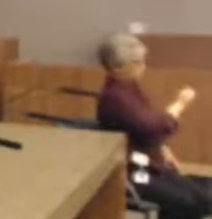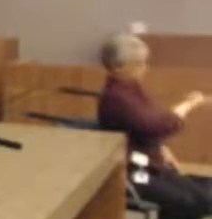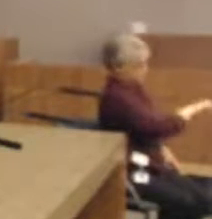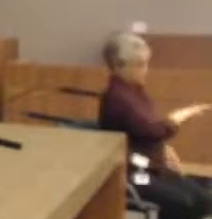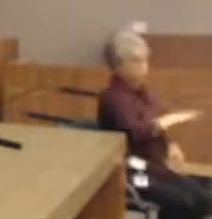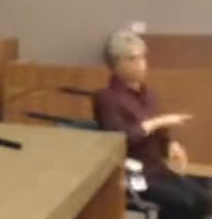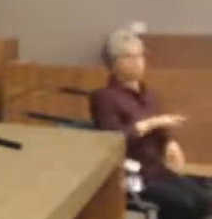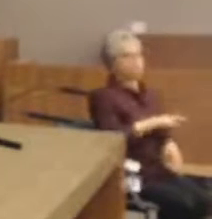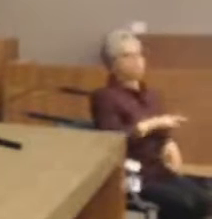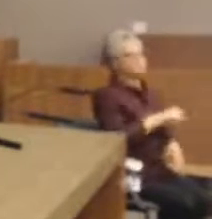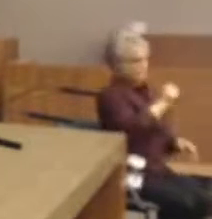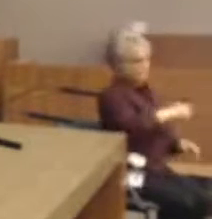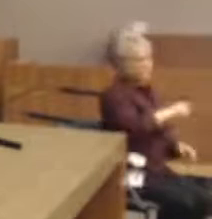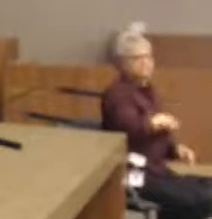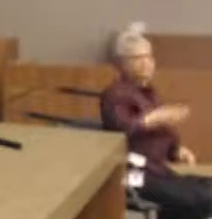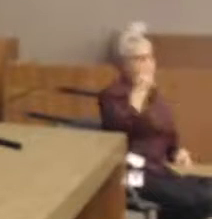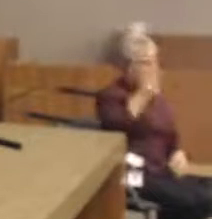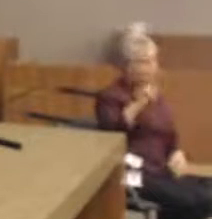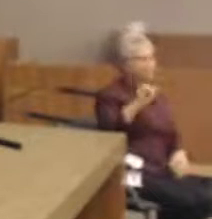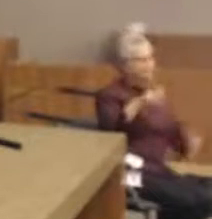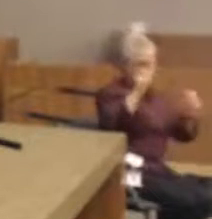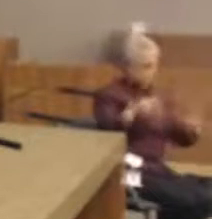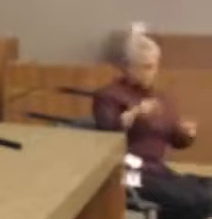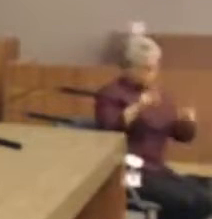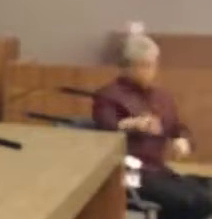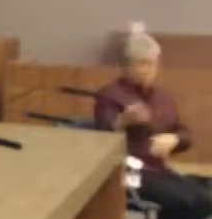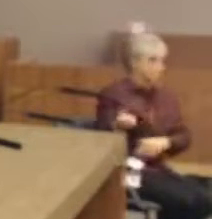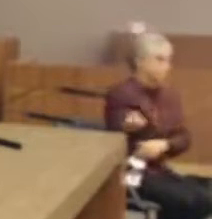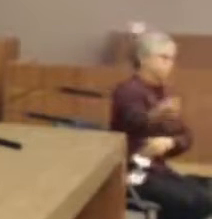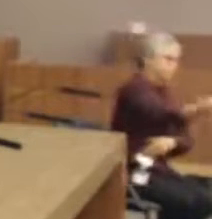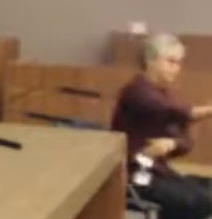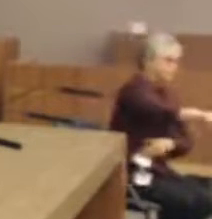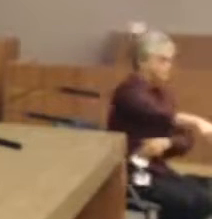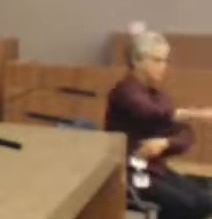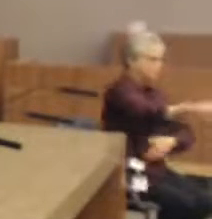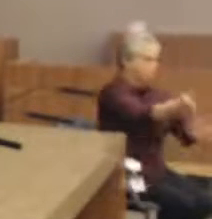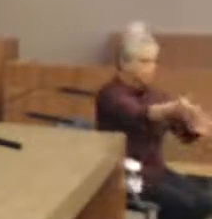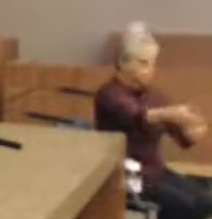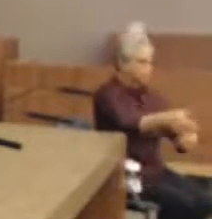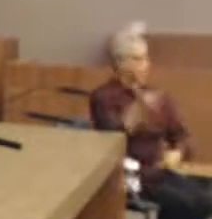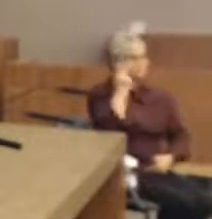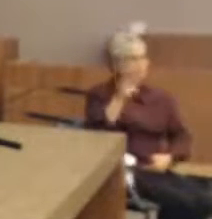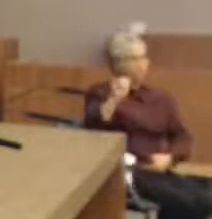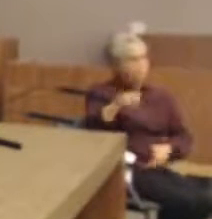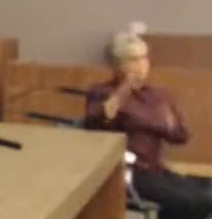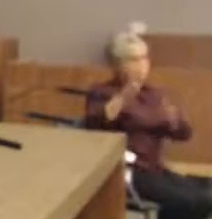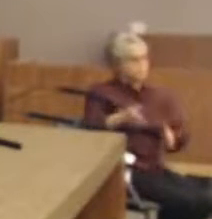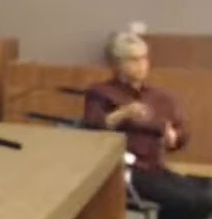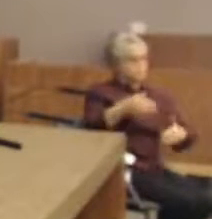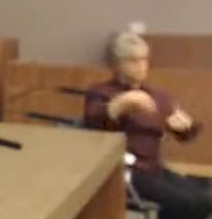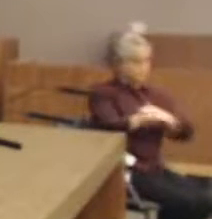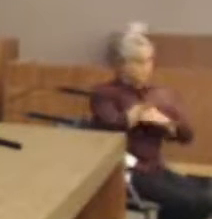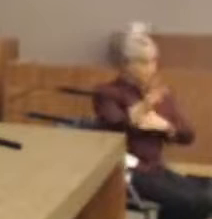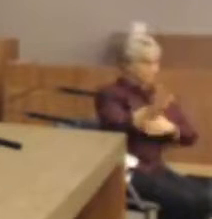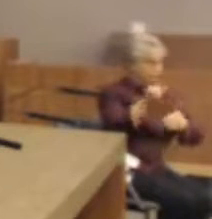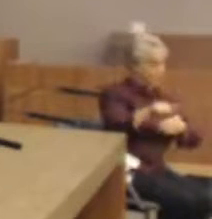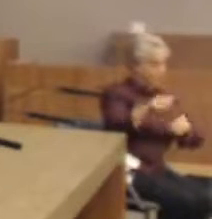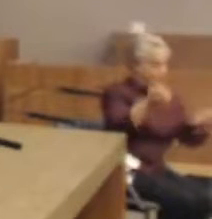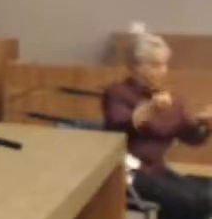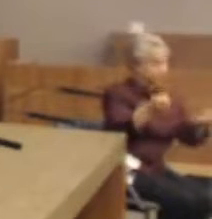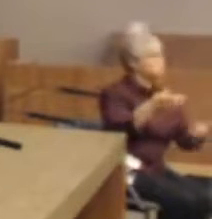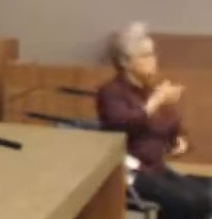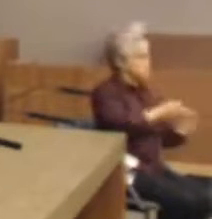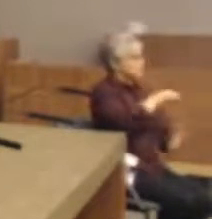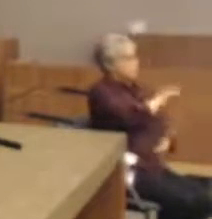person take them into another room, or I saw that person put them in their car. They might have the information that the victim